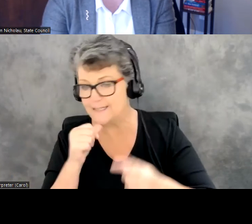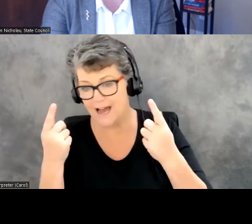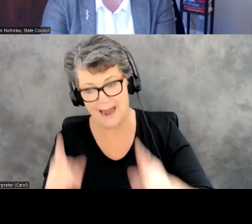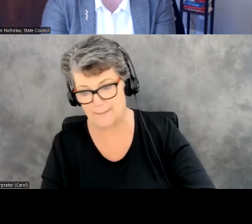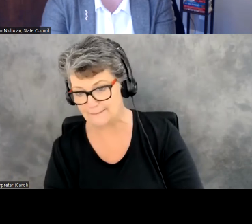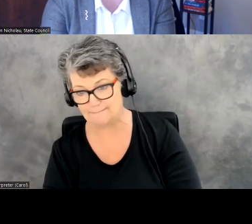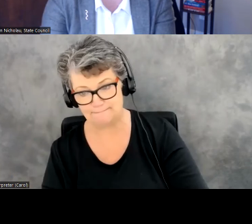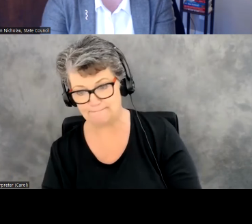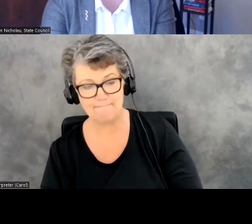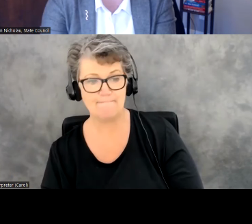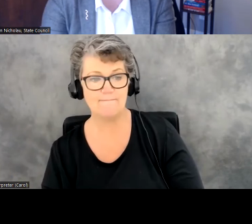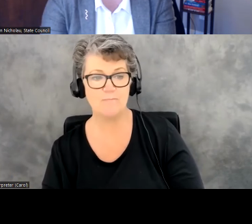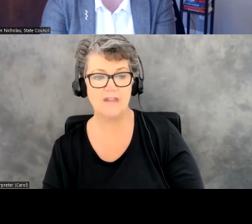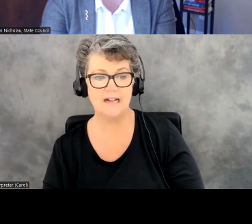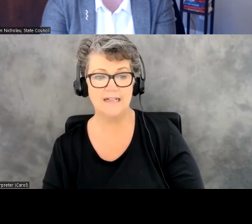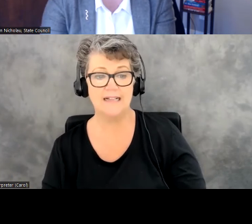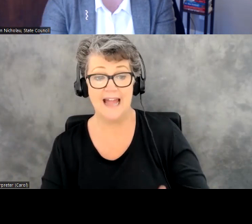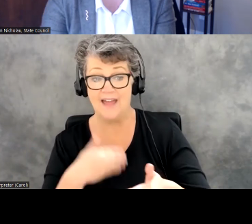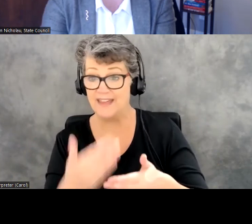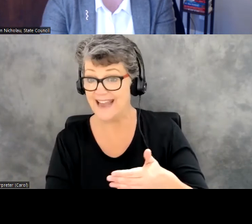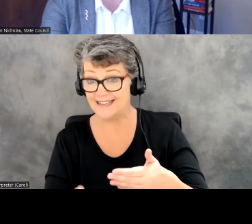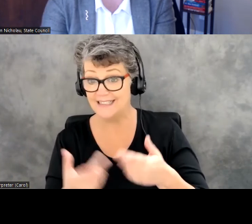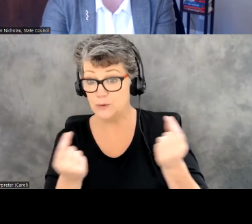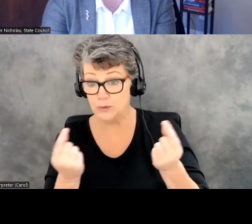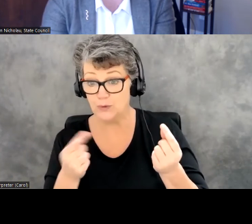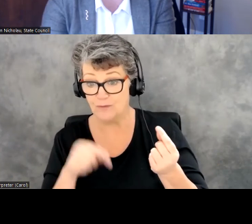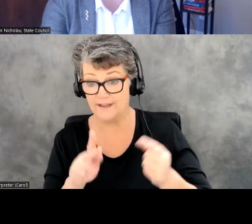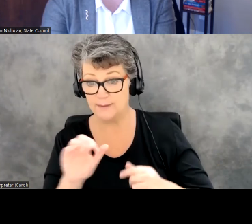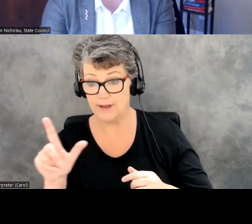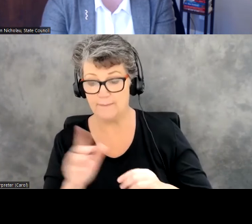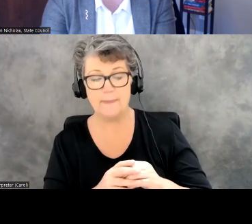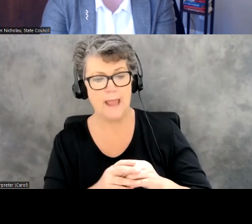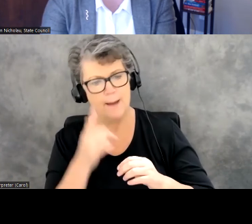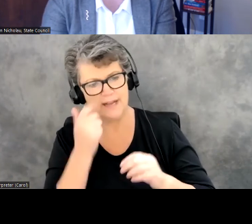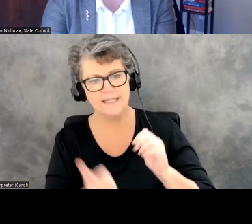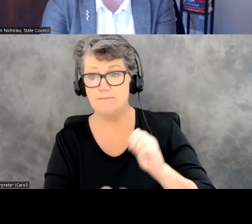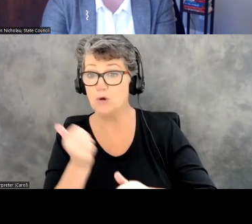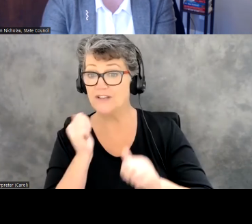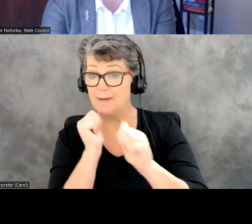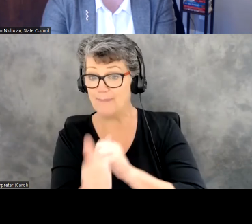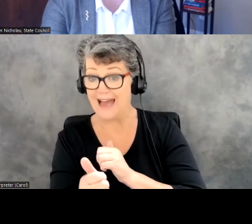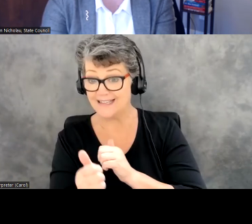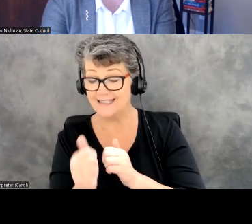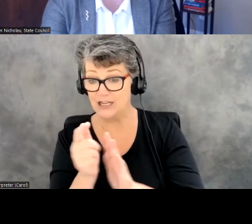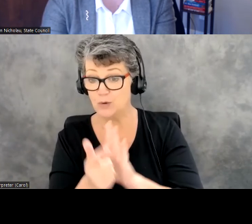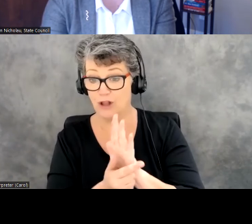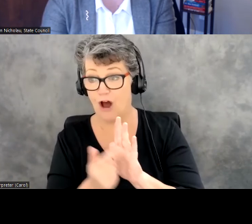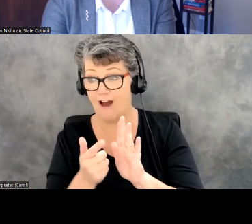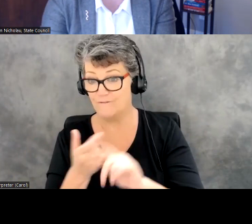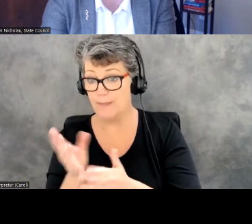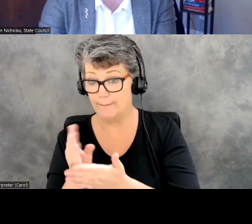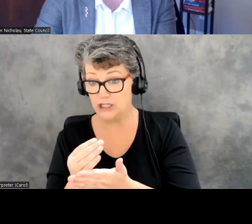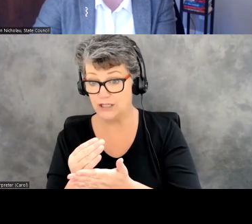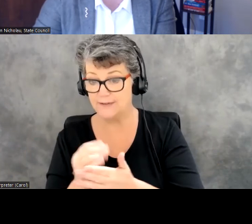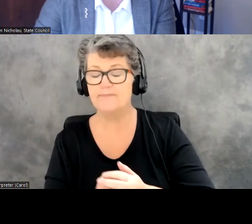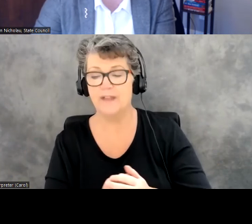date. The next step for this bill is, because most of it passed into law by way of the budget, we